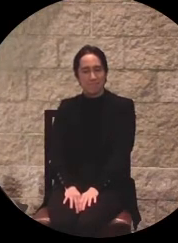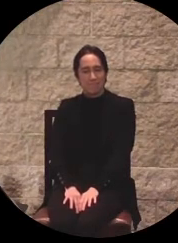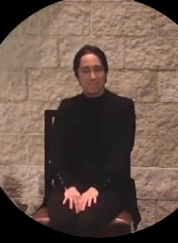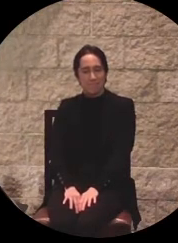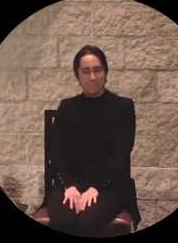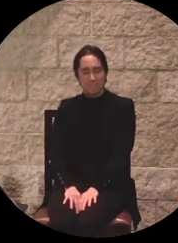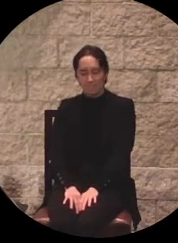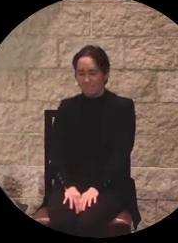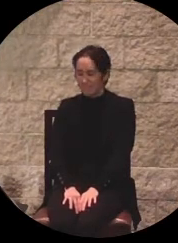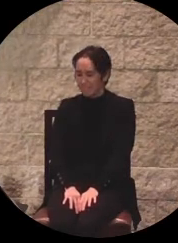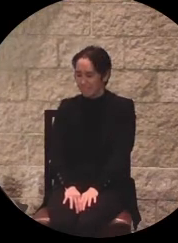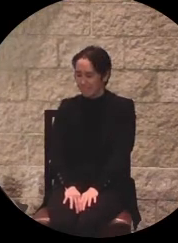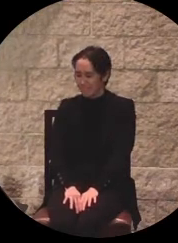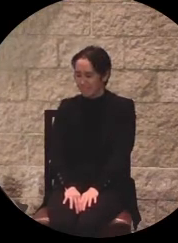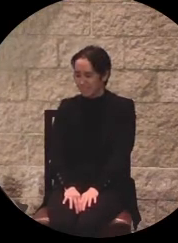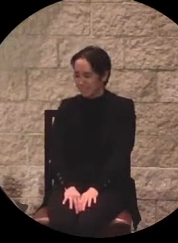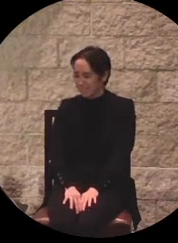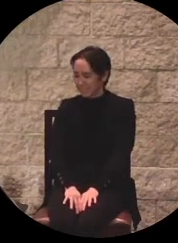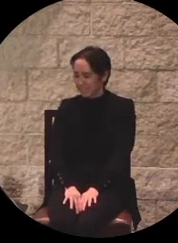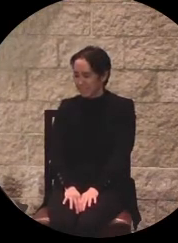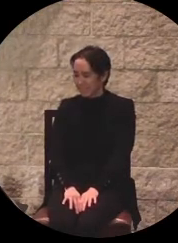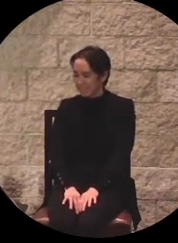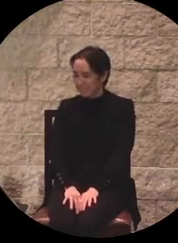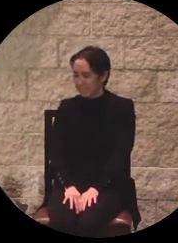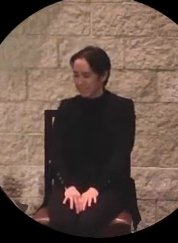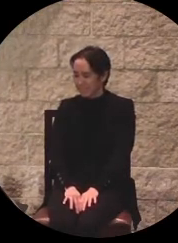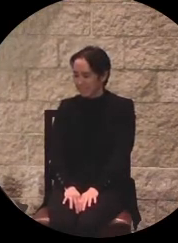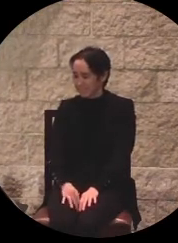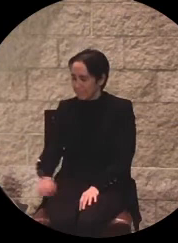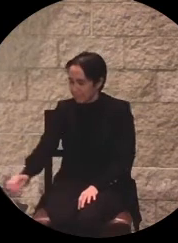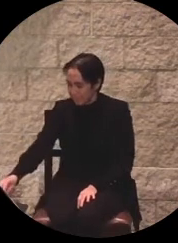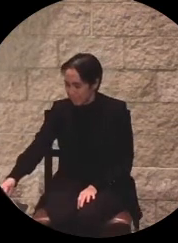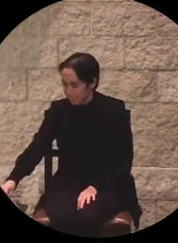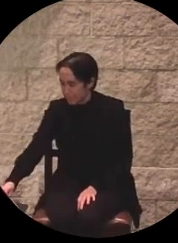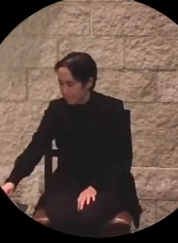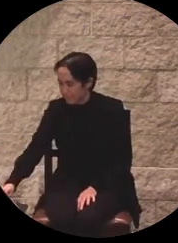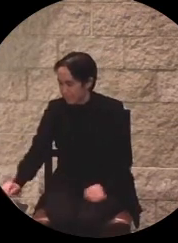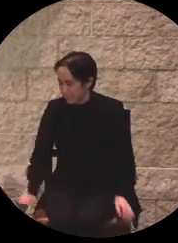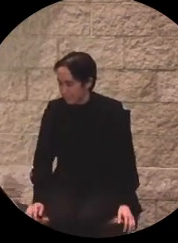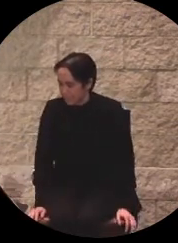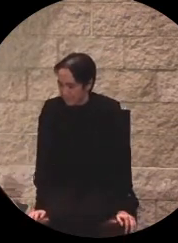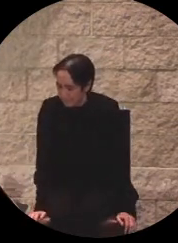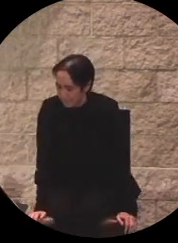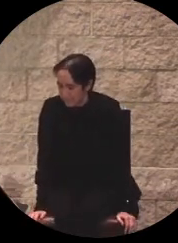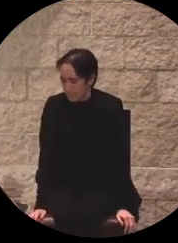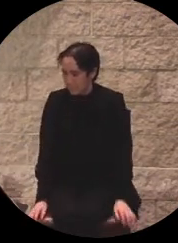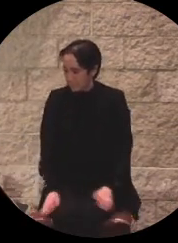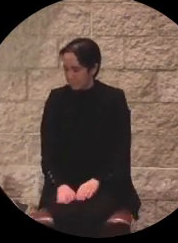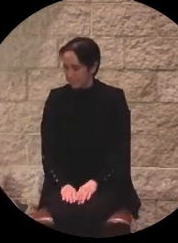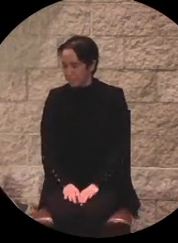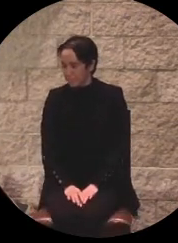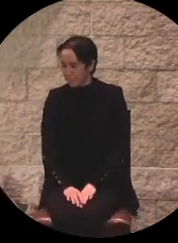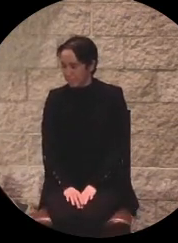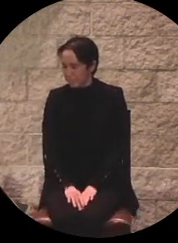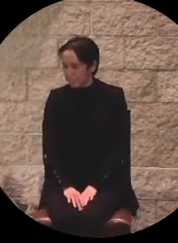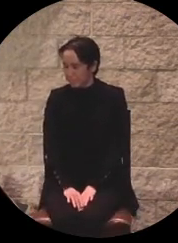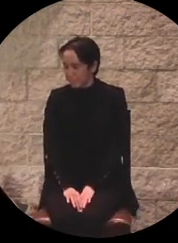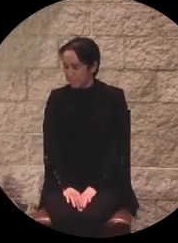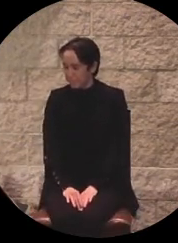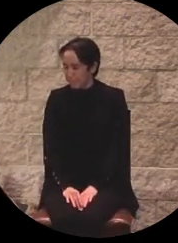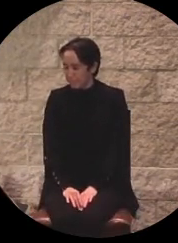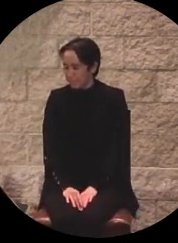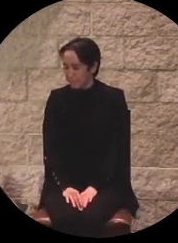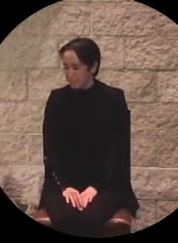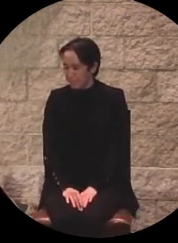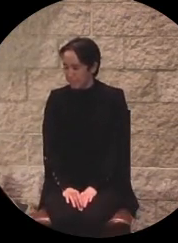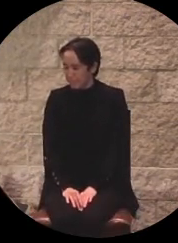I love the people here and I look forward to the Christmas program. I think you will too. So enjoy